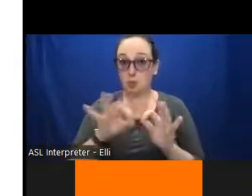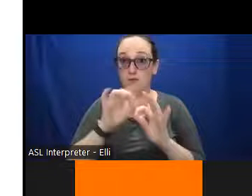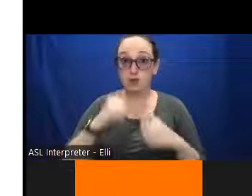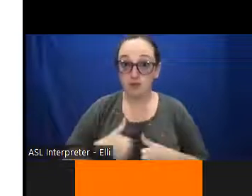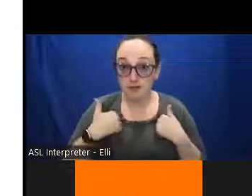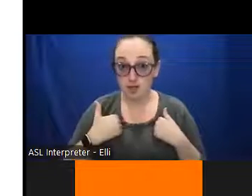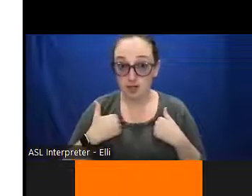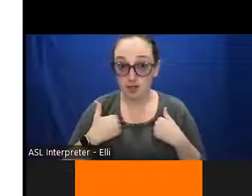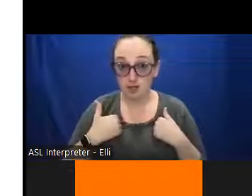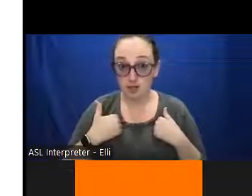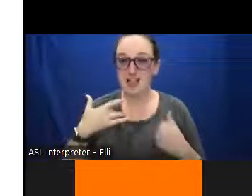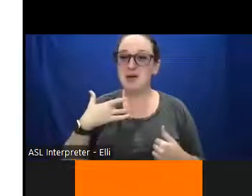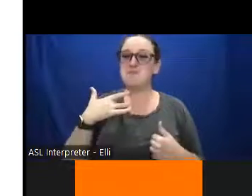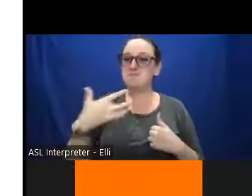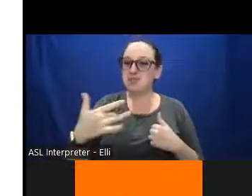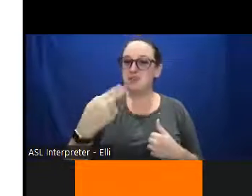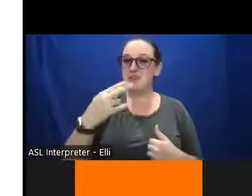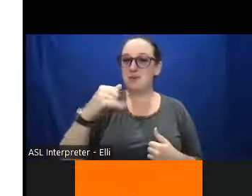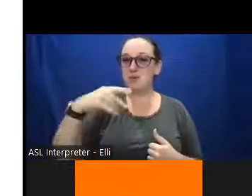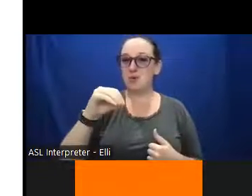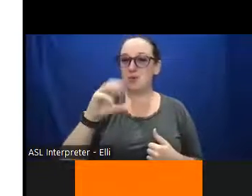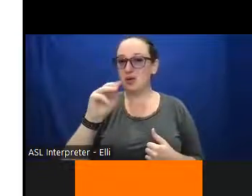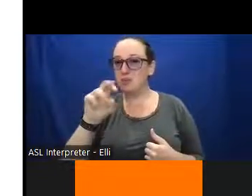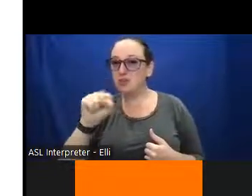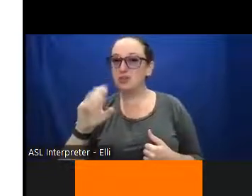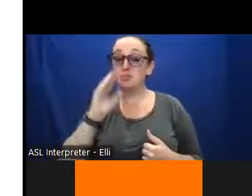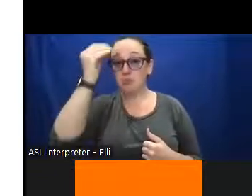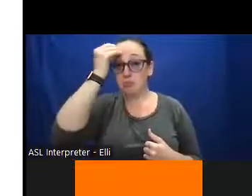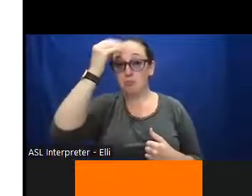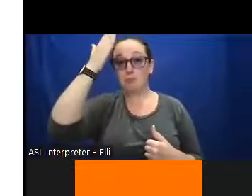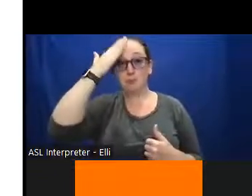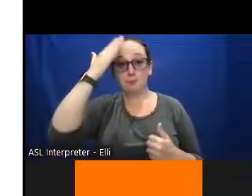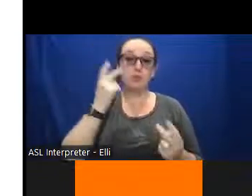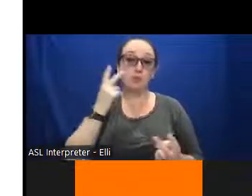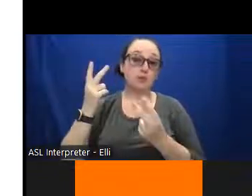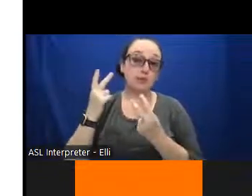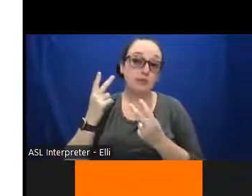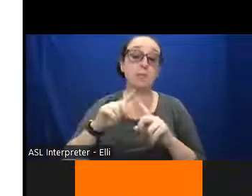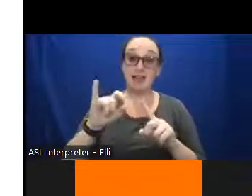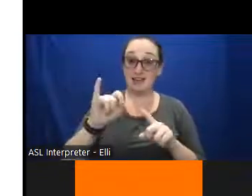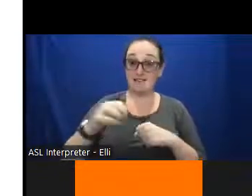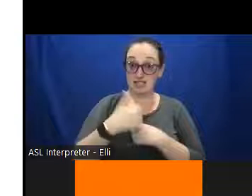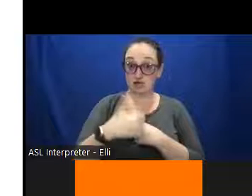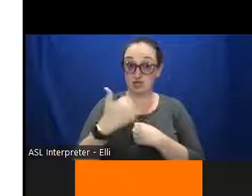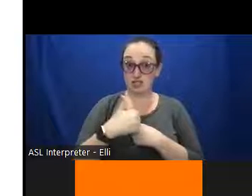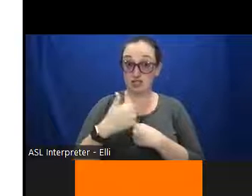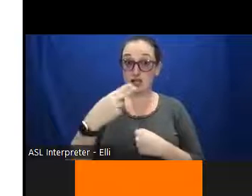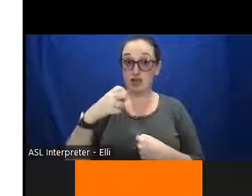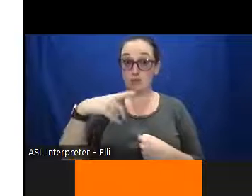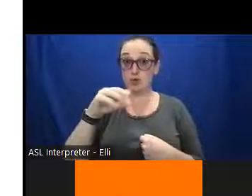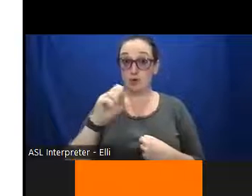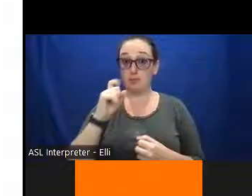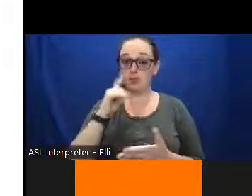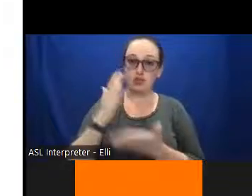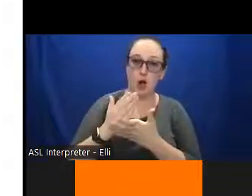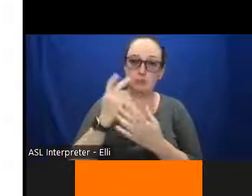Normally, the job of the hippocampus is to file memories so you can retrieve them later. But in times of danger, it stops filing memories, which makes